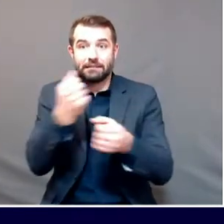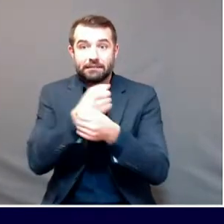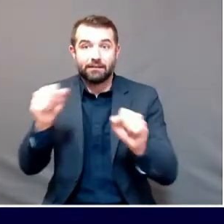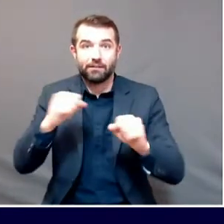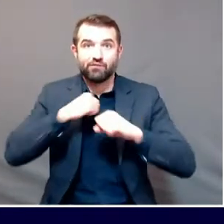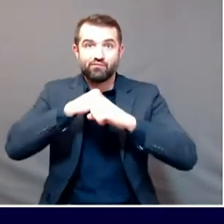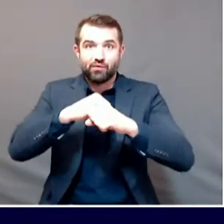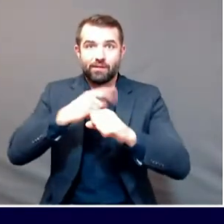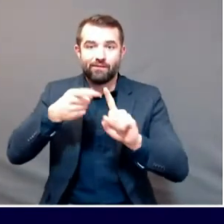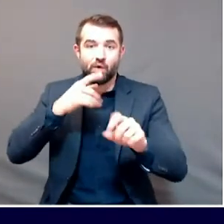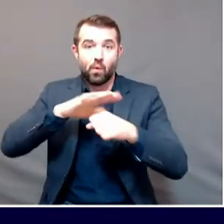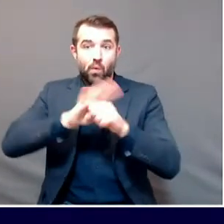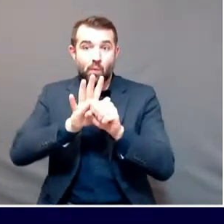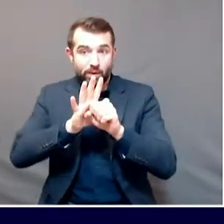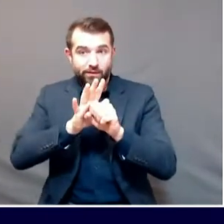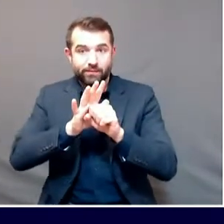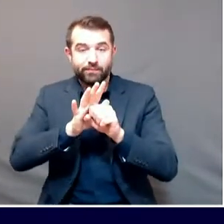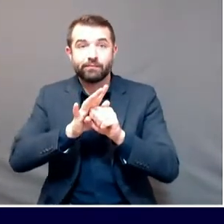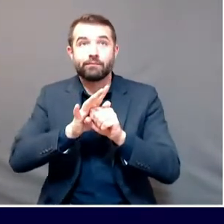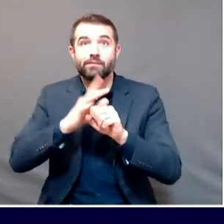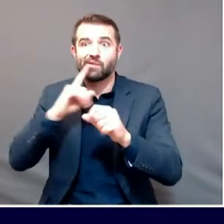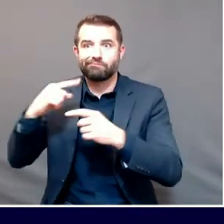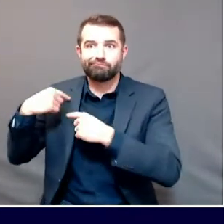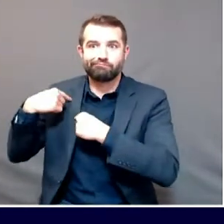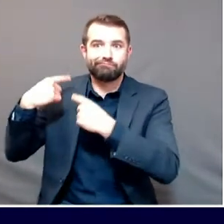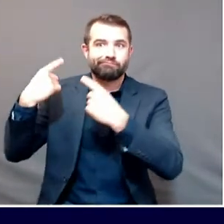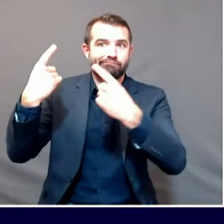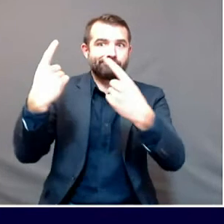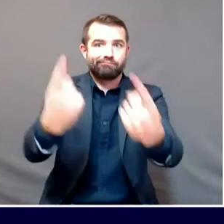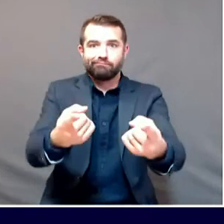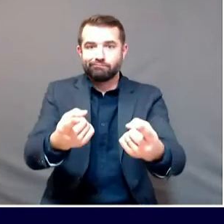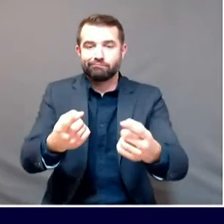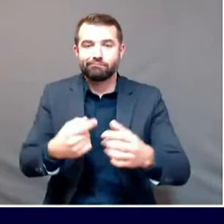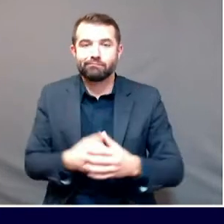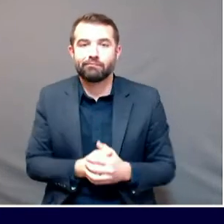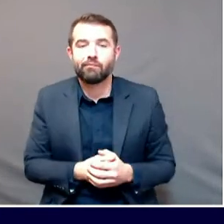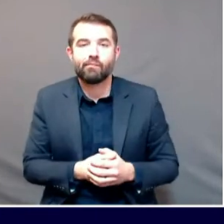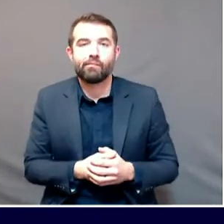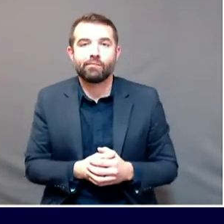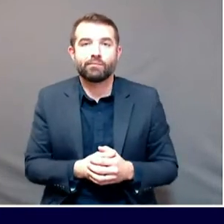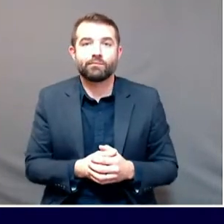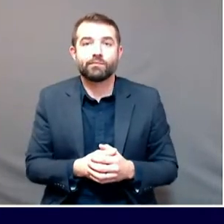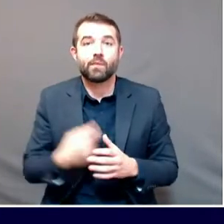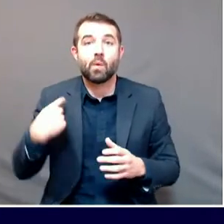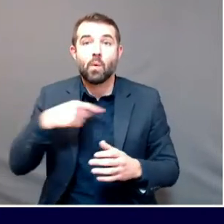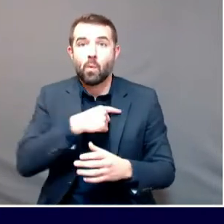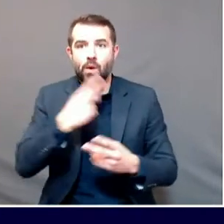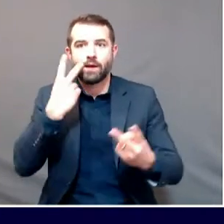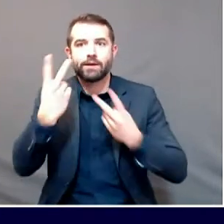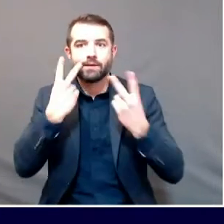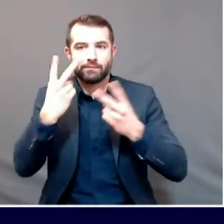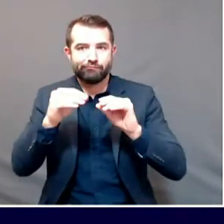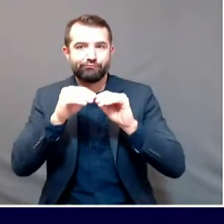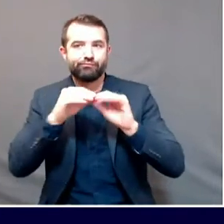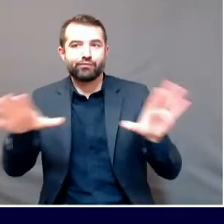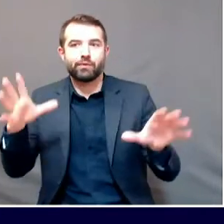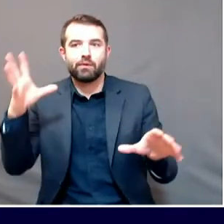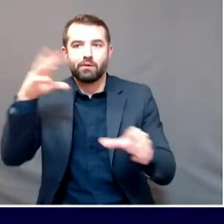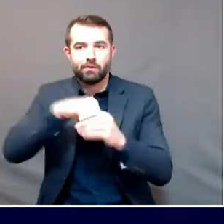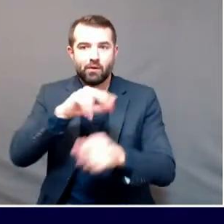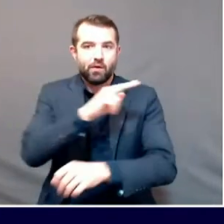we even had our first case in Maine. I think the fact that we have seen outbreaks in hospitals is